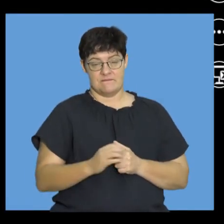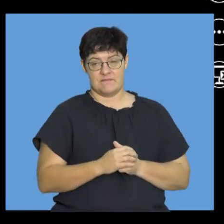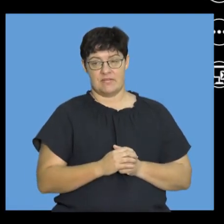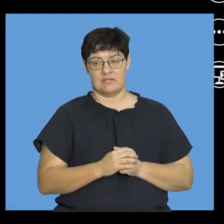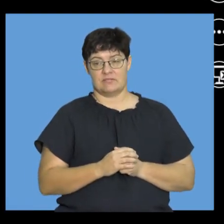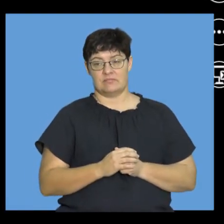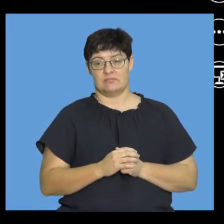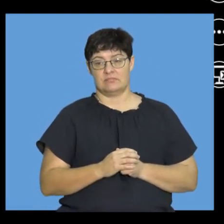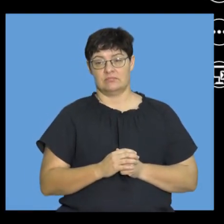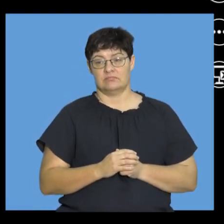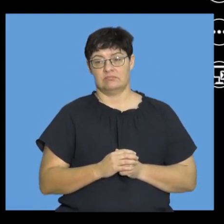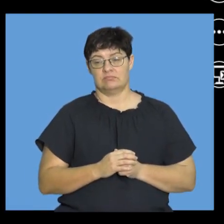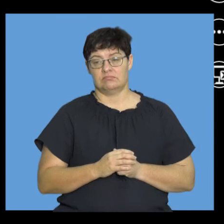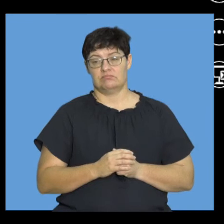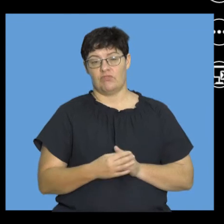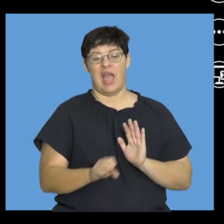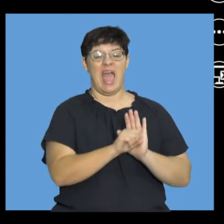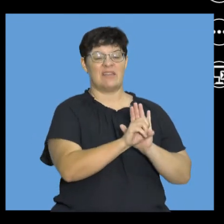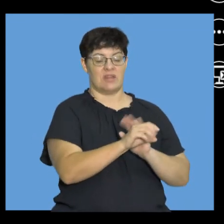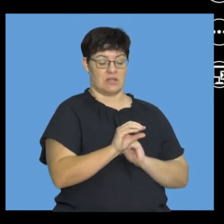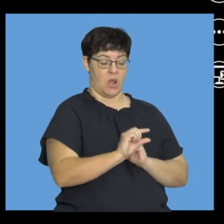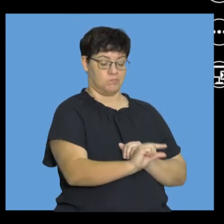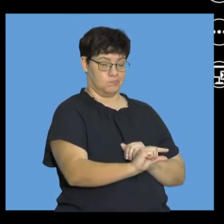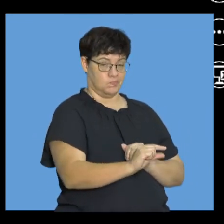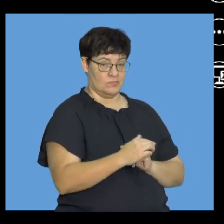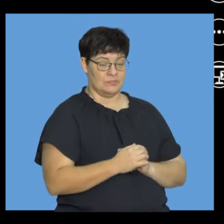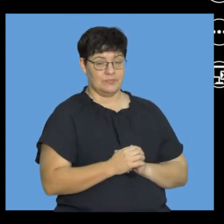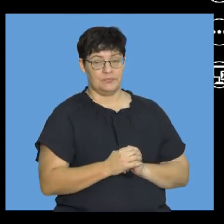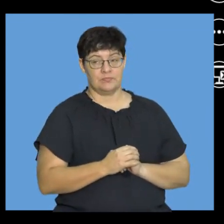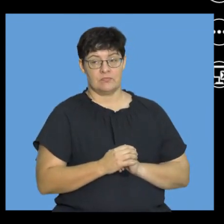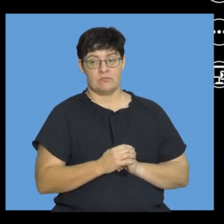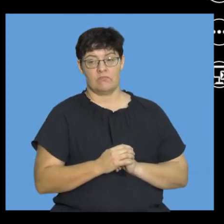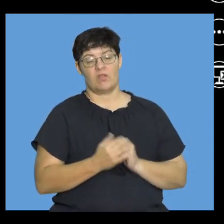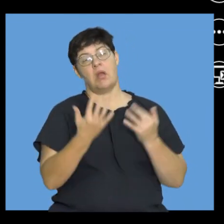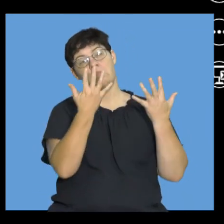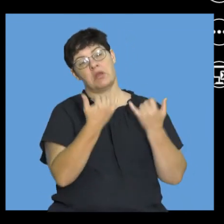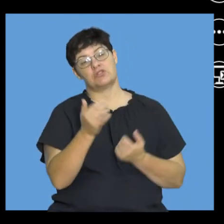a figure for advertising. And you've budgeted